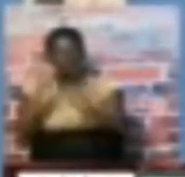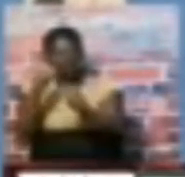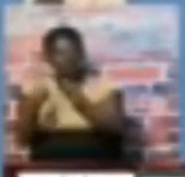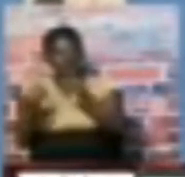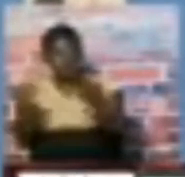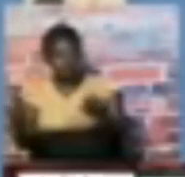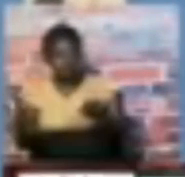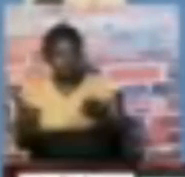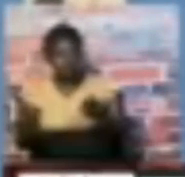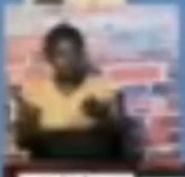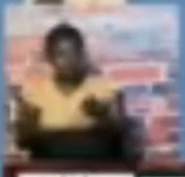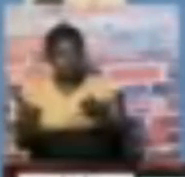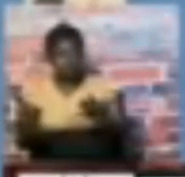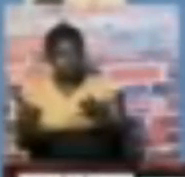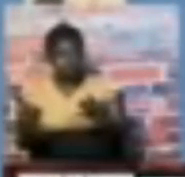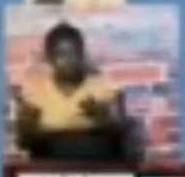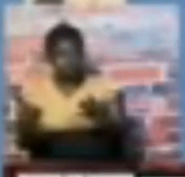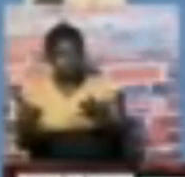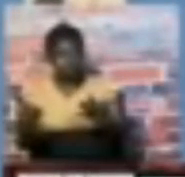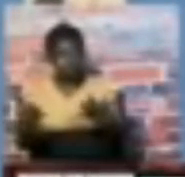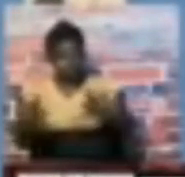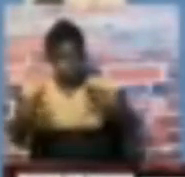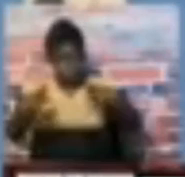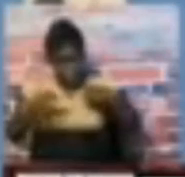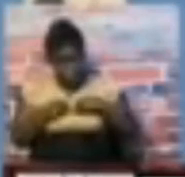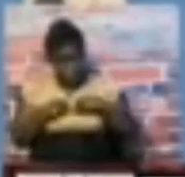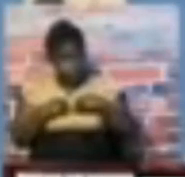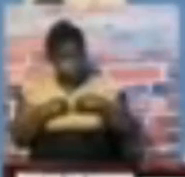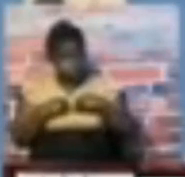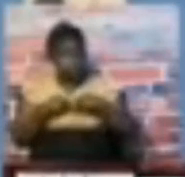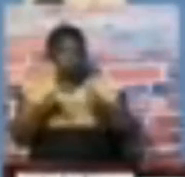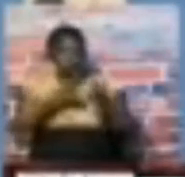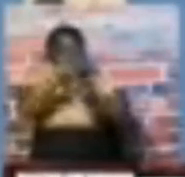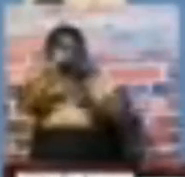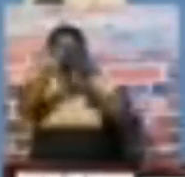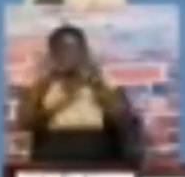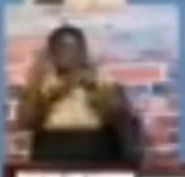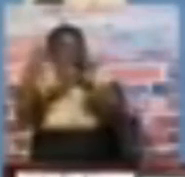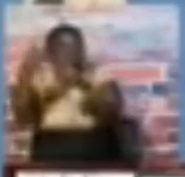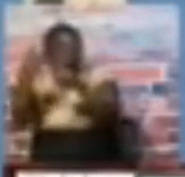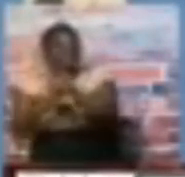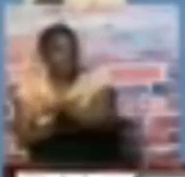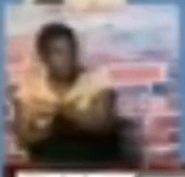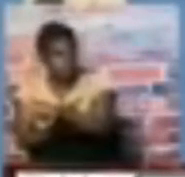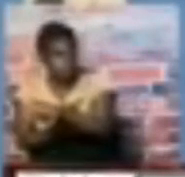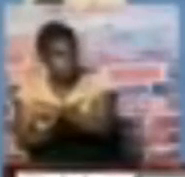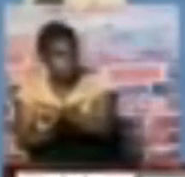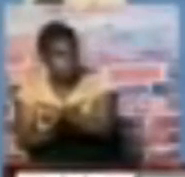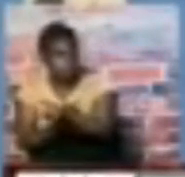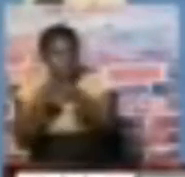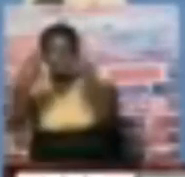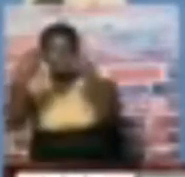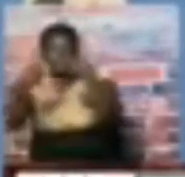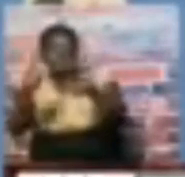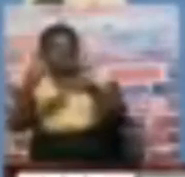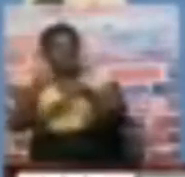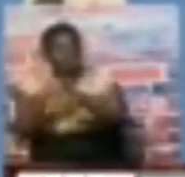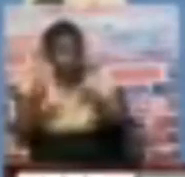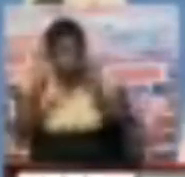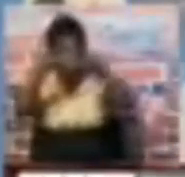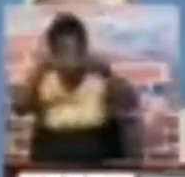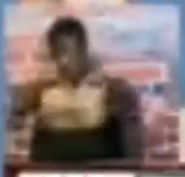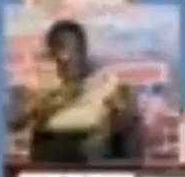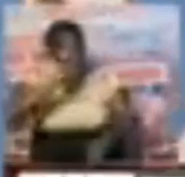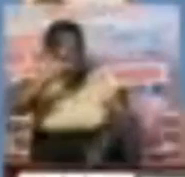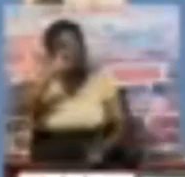we are intending to allow. The question is, when do they start? So what I came to answer